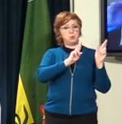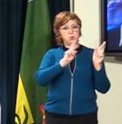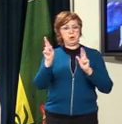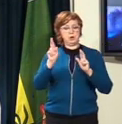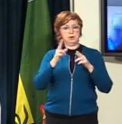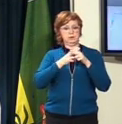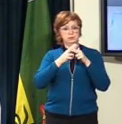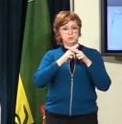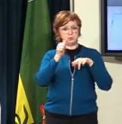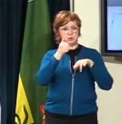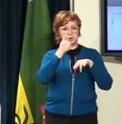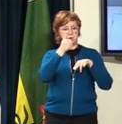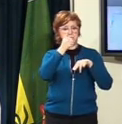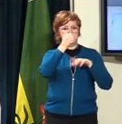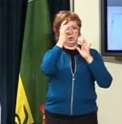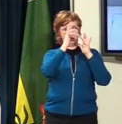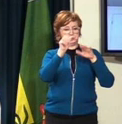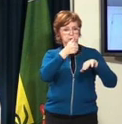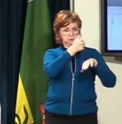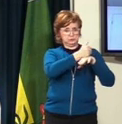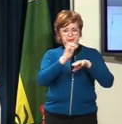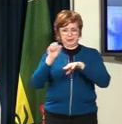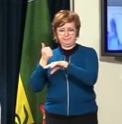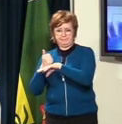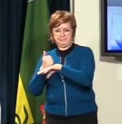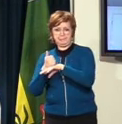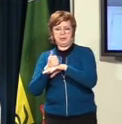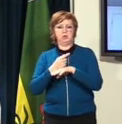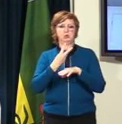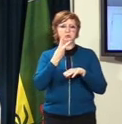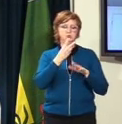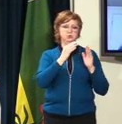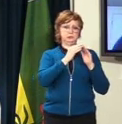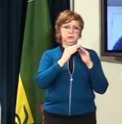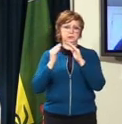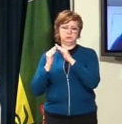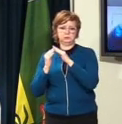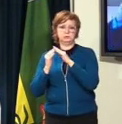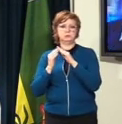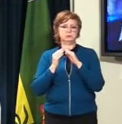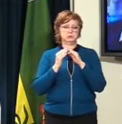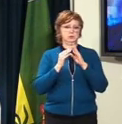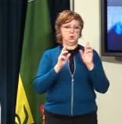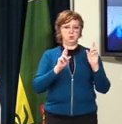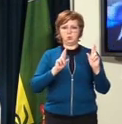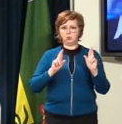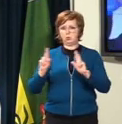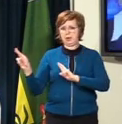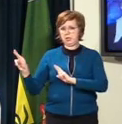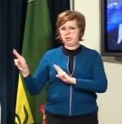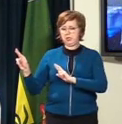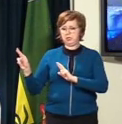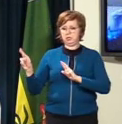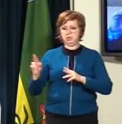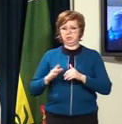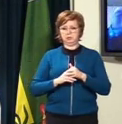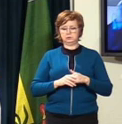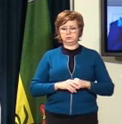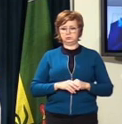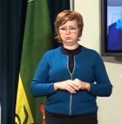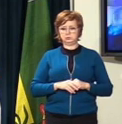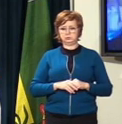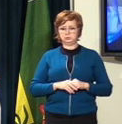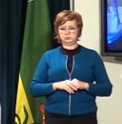detailed staged response to increasing demand in both of the centers. So at the end of the line, so to